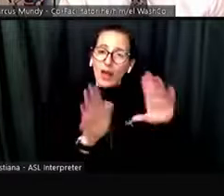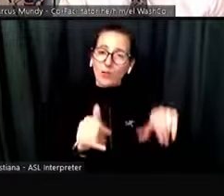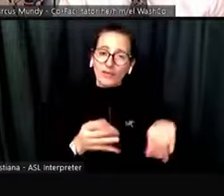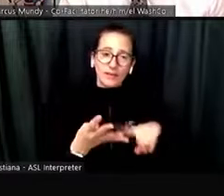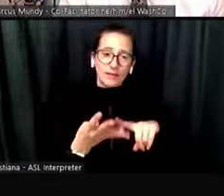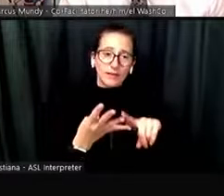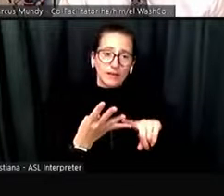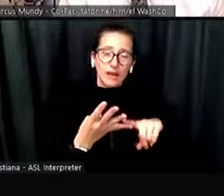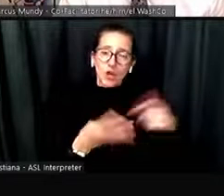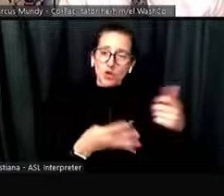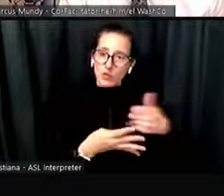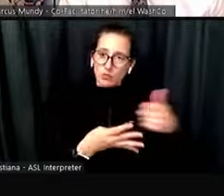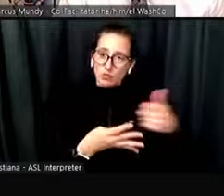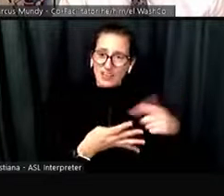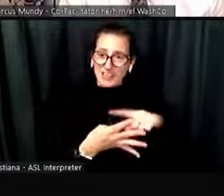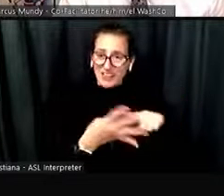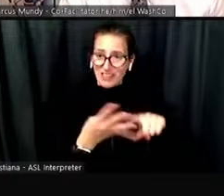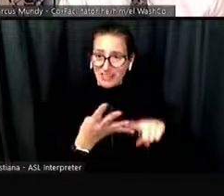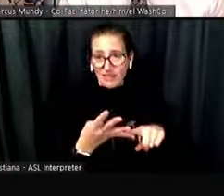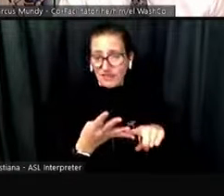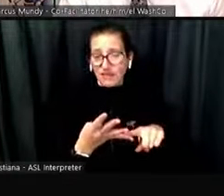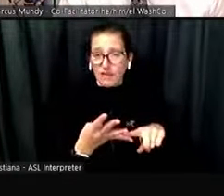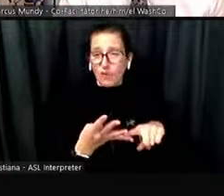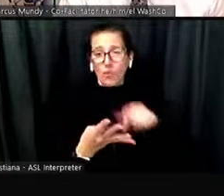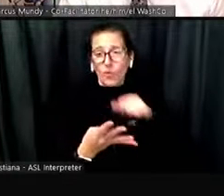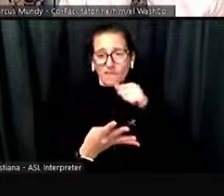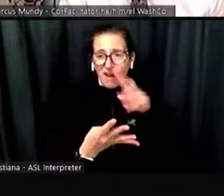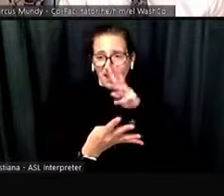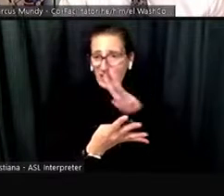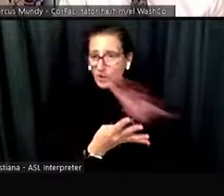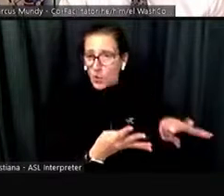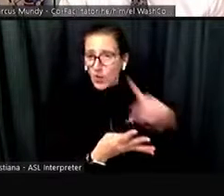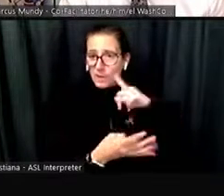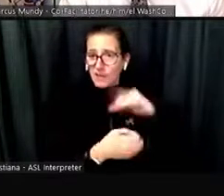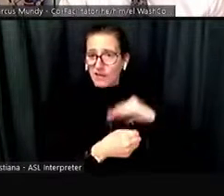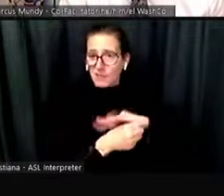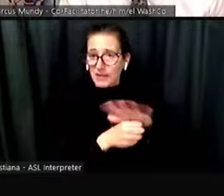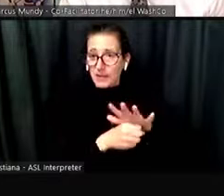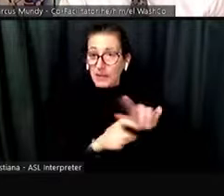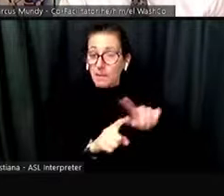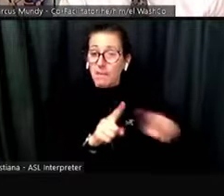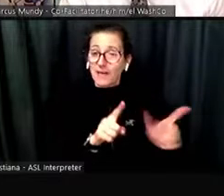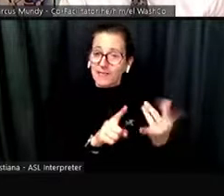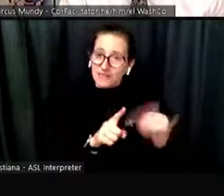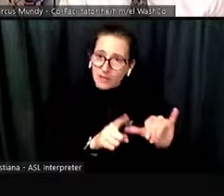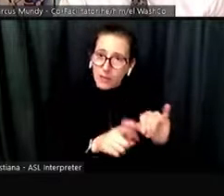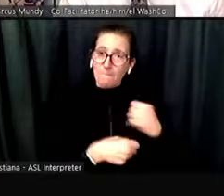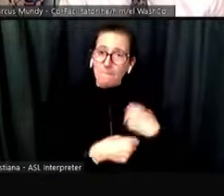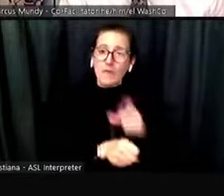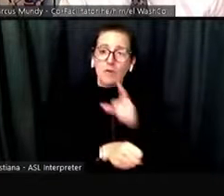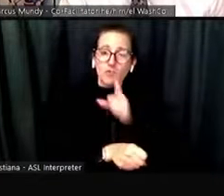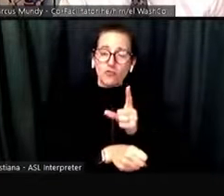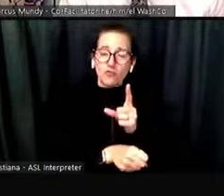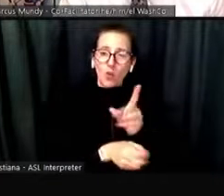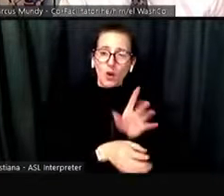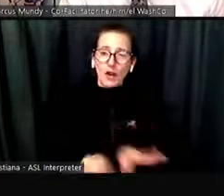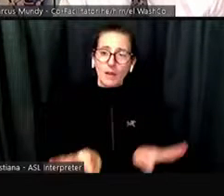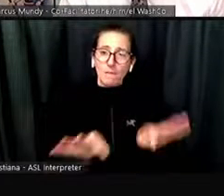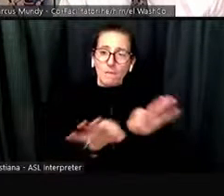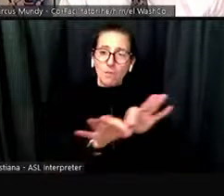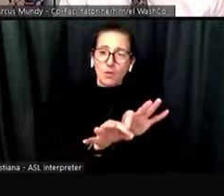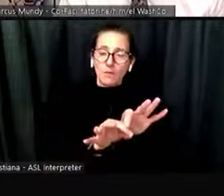put to the side due to the pandemic, but actually being kept as a core of the county's budget development for